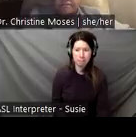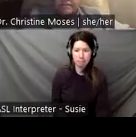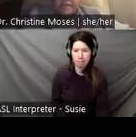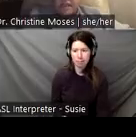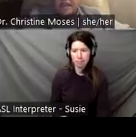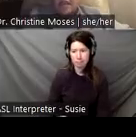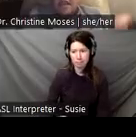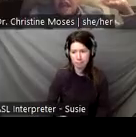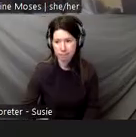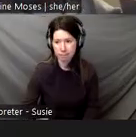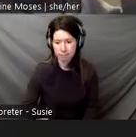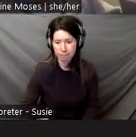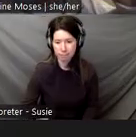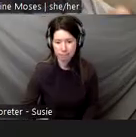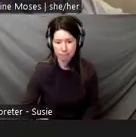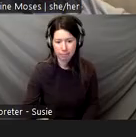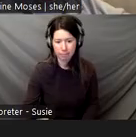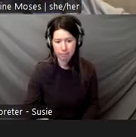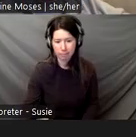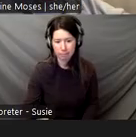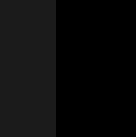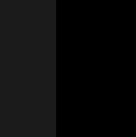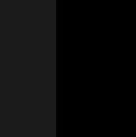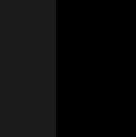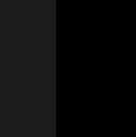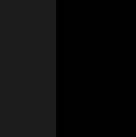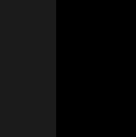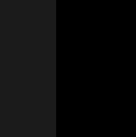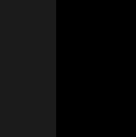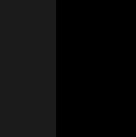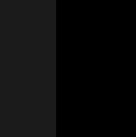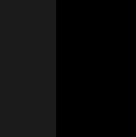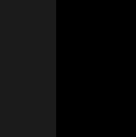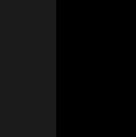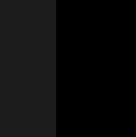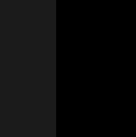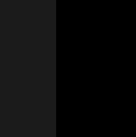Thank you. Thank you.